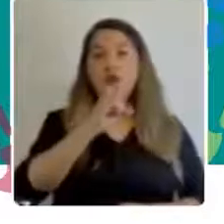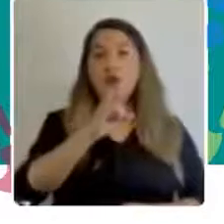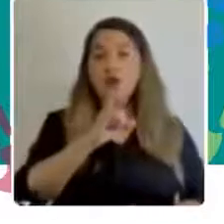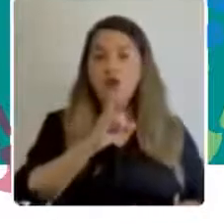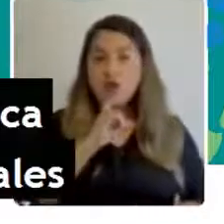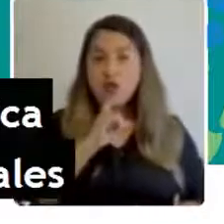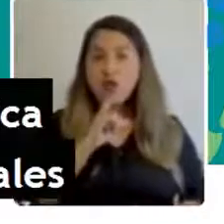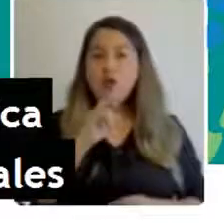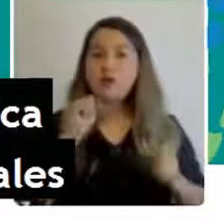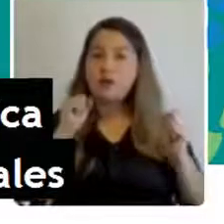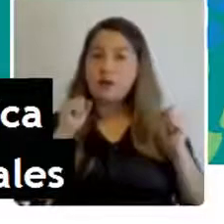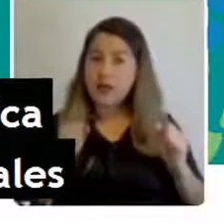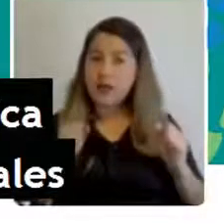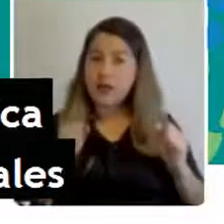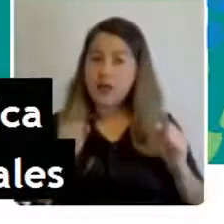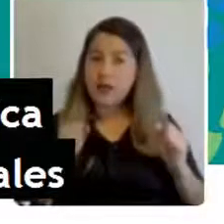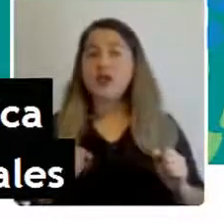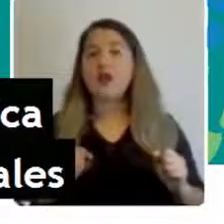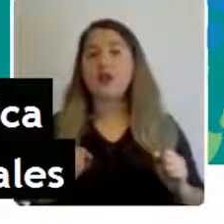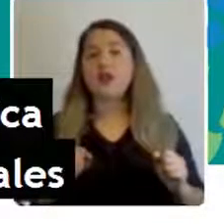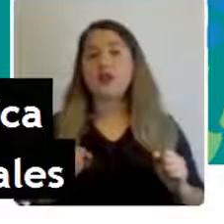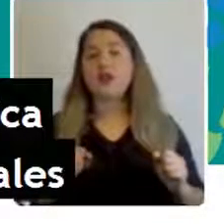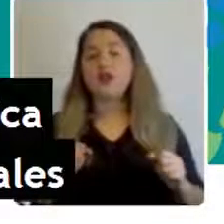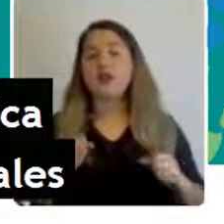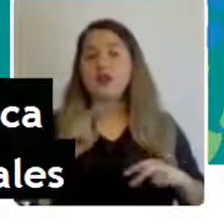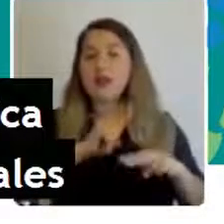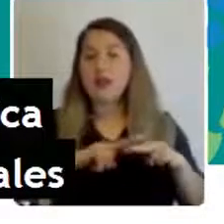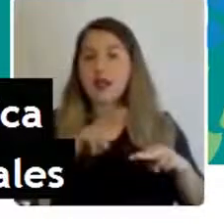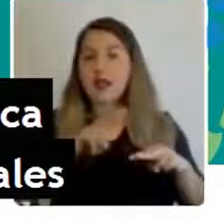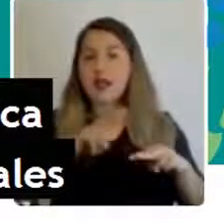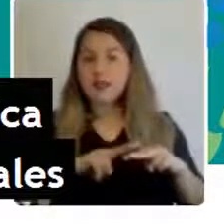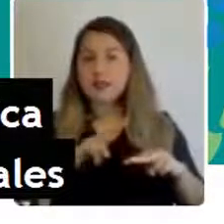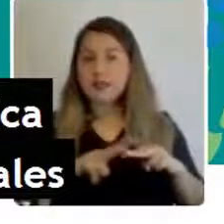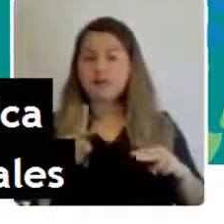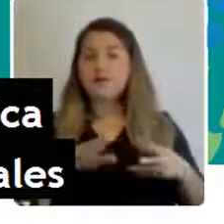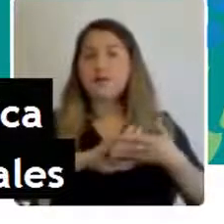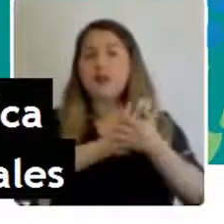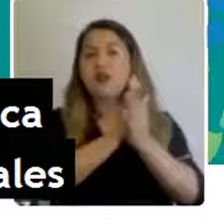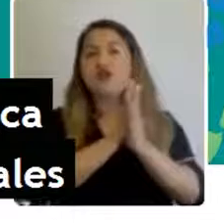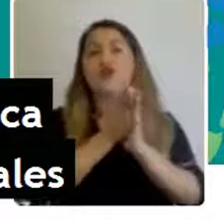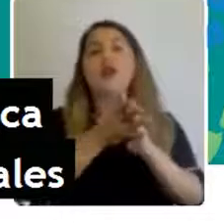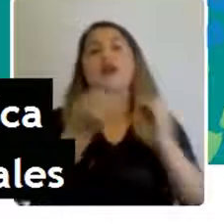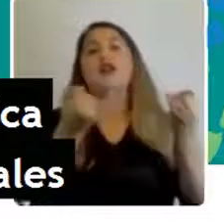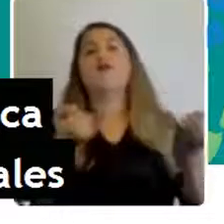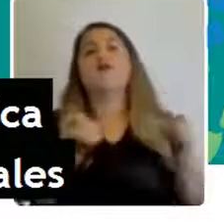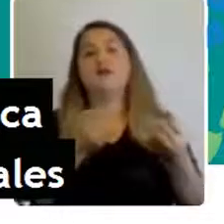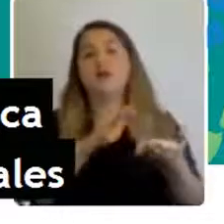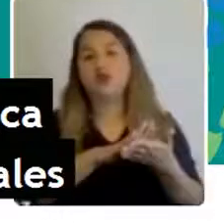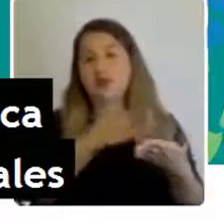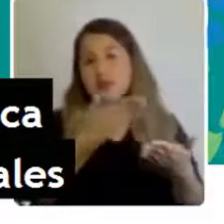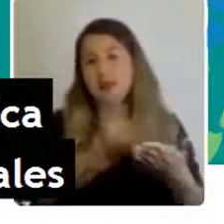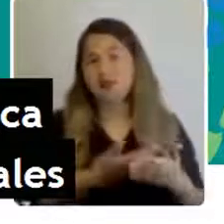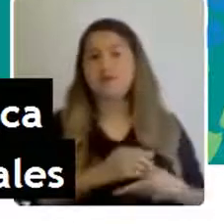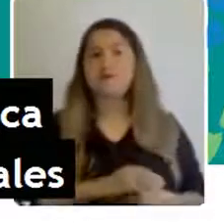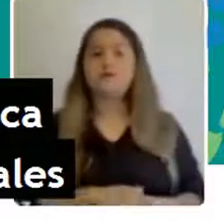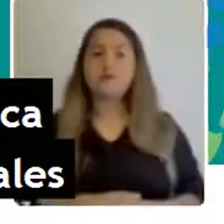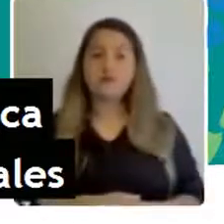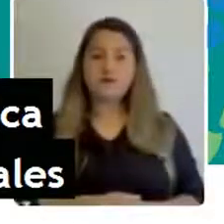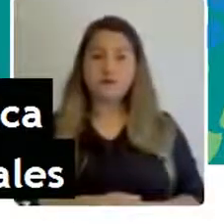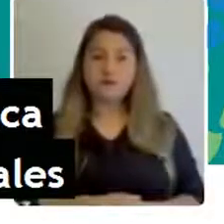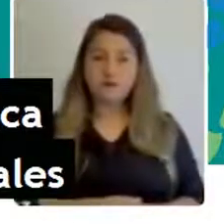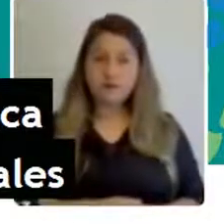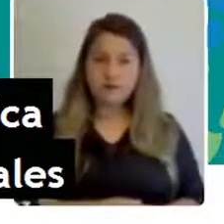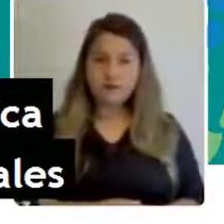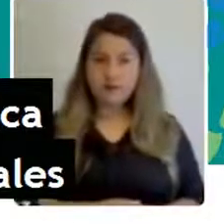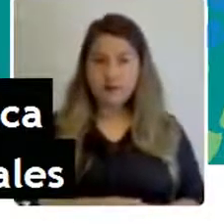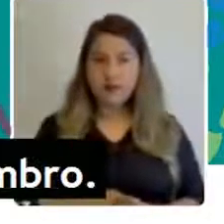systems. And we have a specific also legislation that support